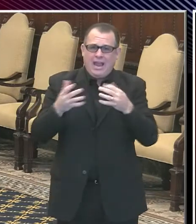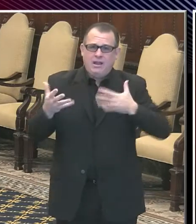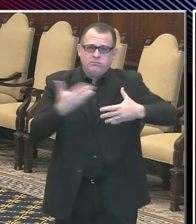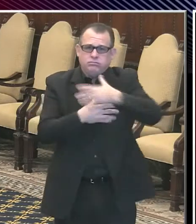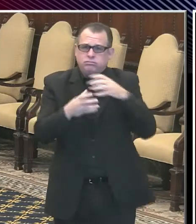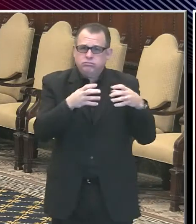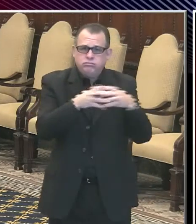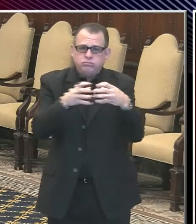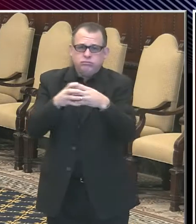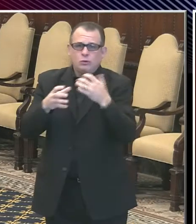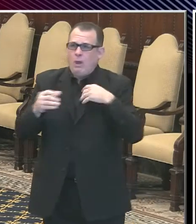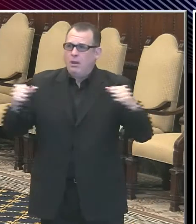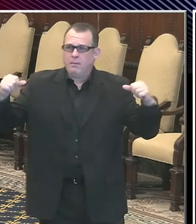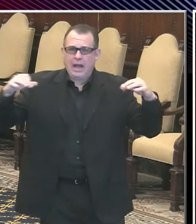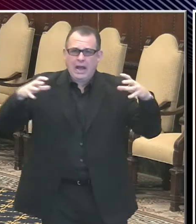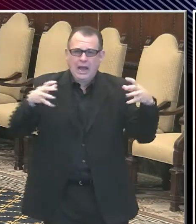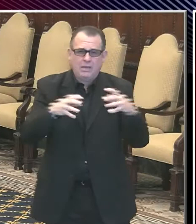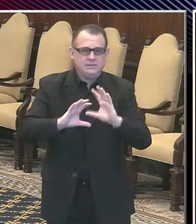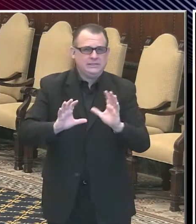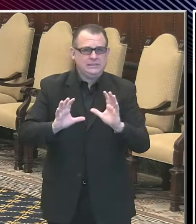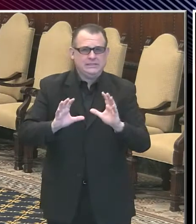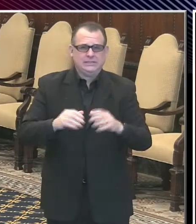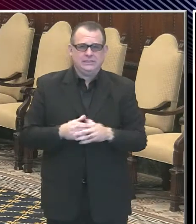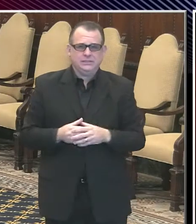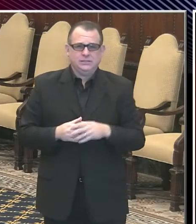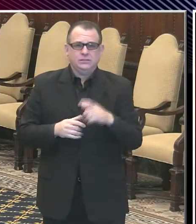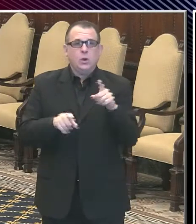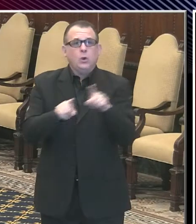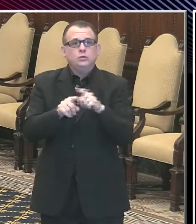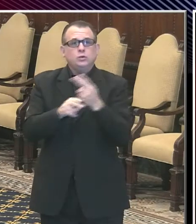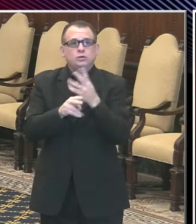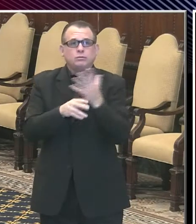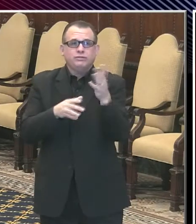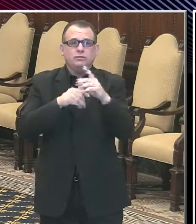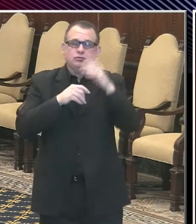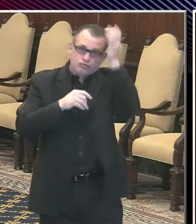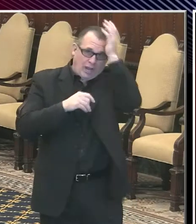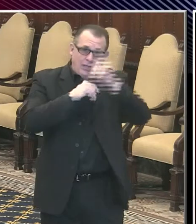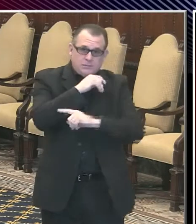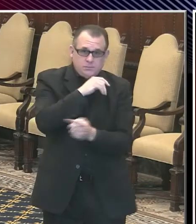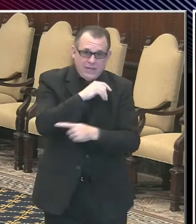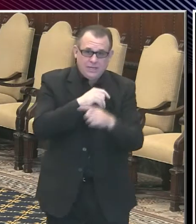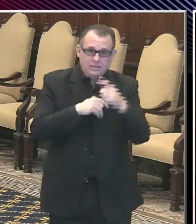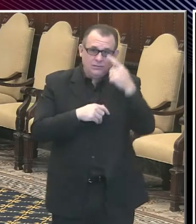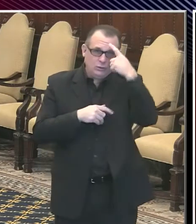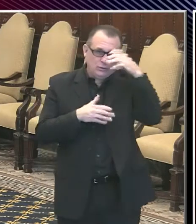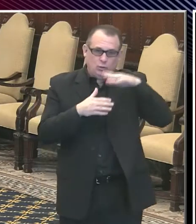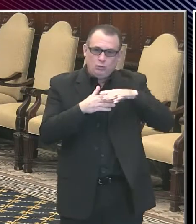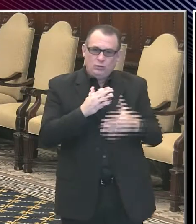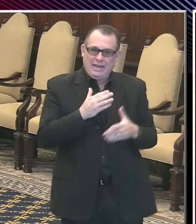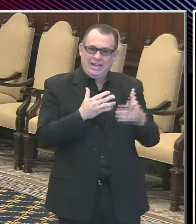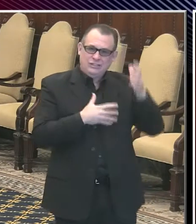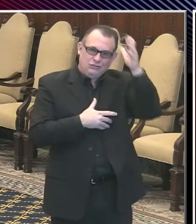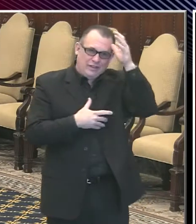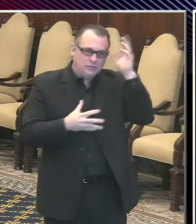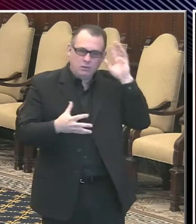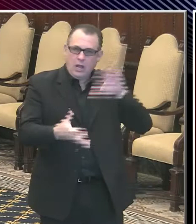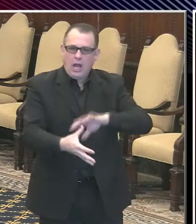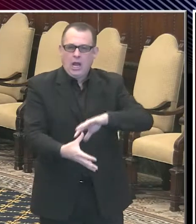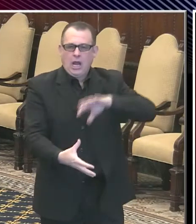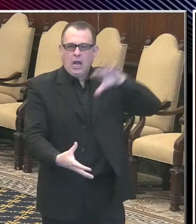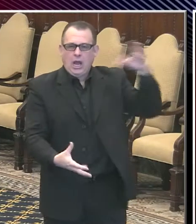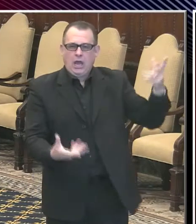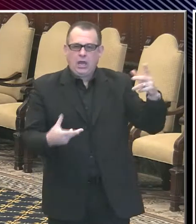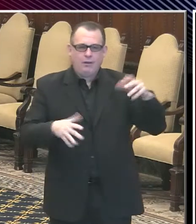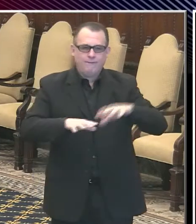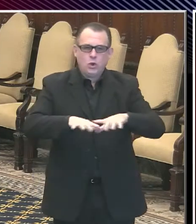Also, please, if you think about it, bring a trash bag with you. I know that the trash cans over the weekends get quickly filled and overflowing. If there's some